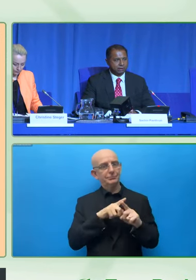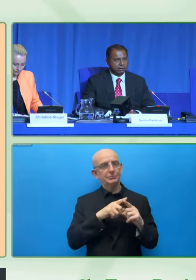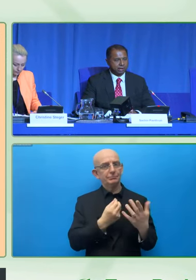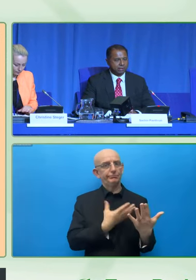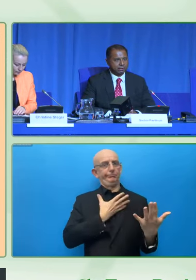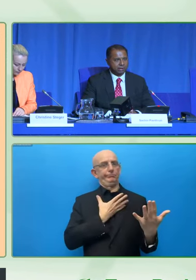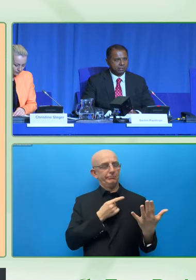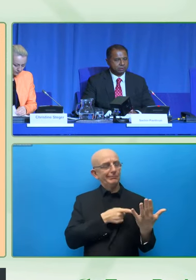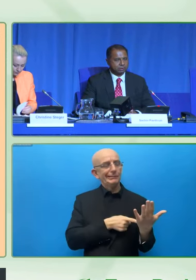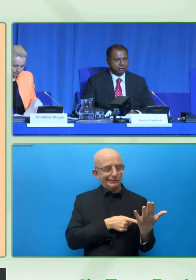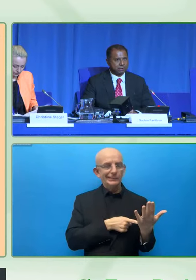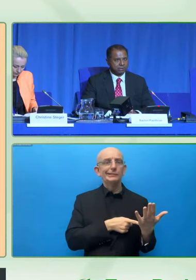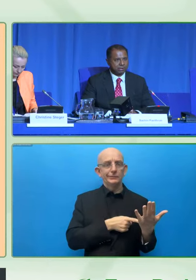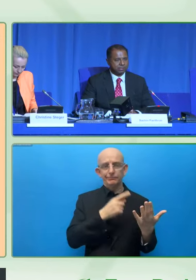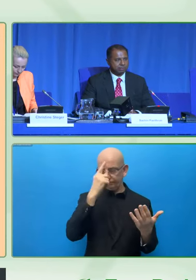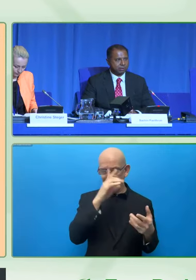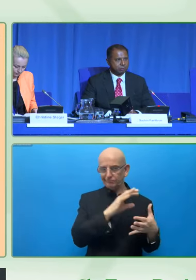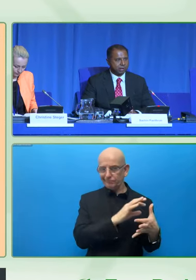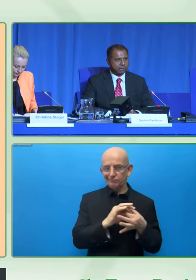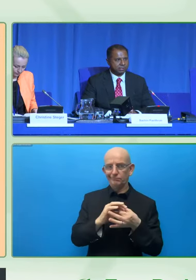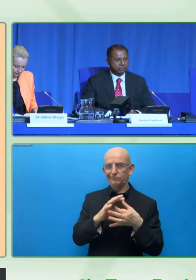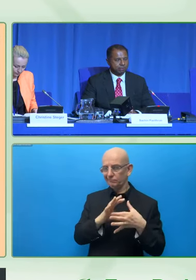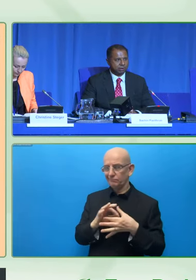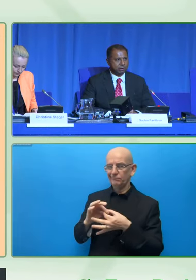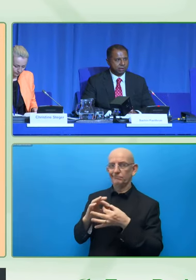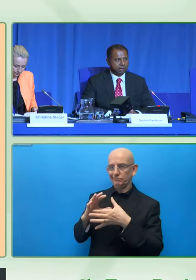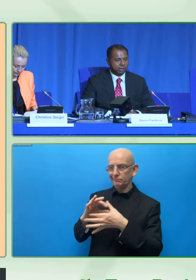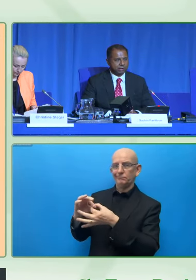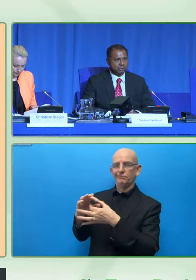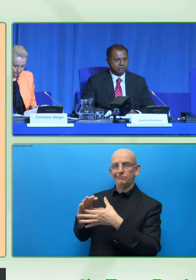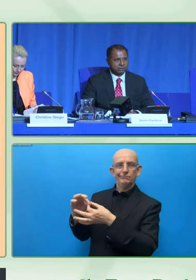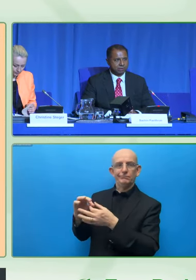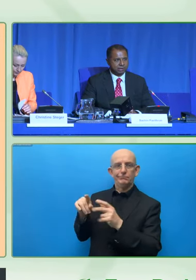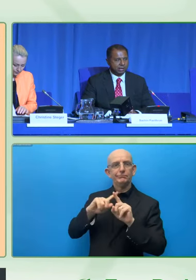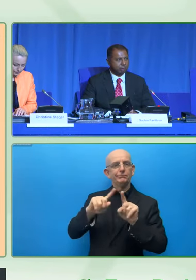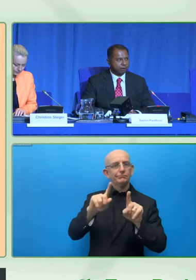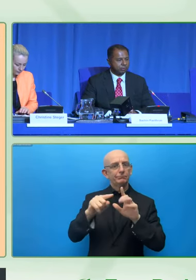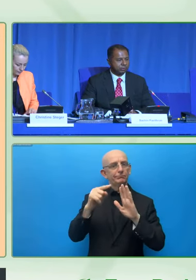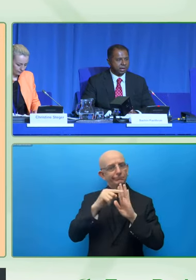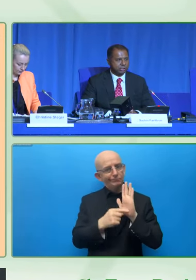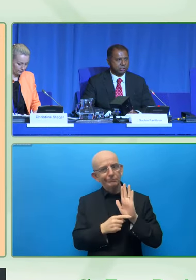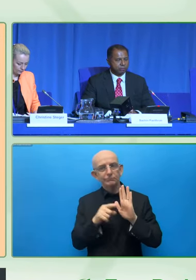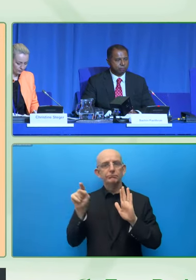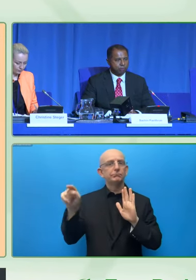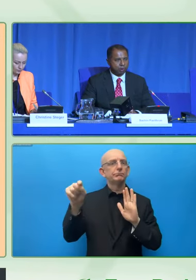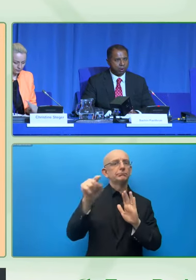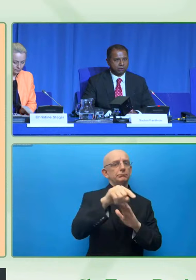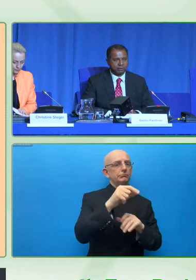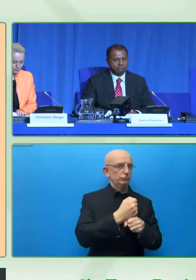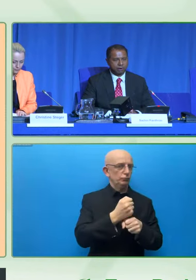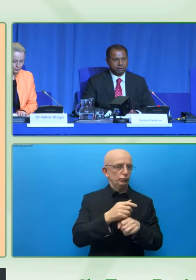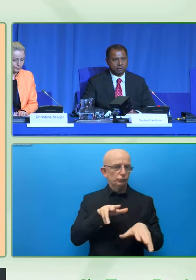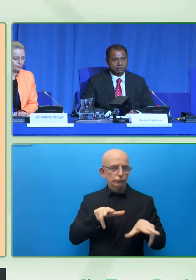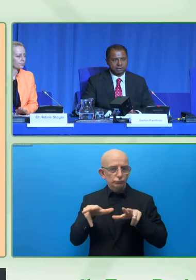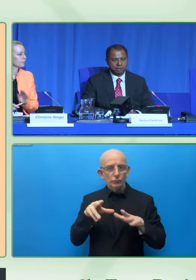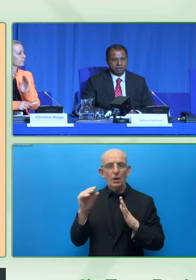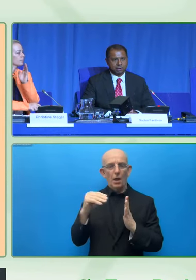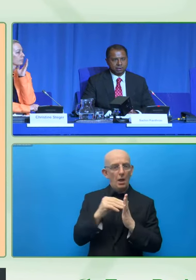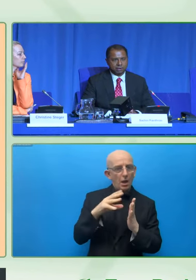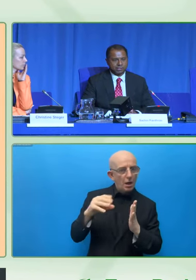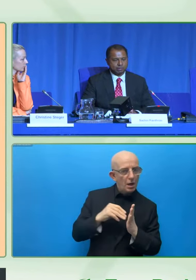say in the United States, the disability rights community is the key foundation for all the